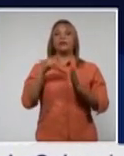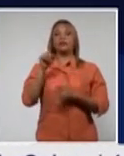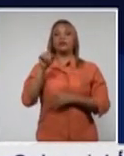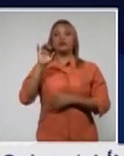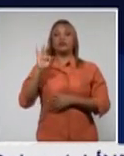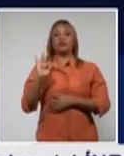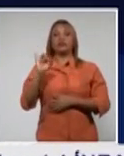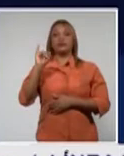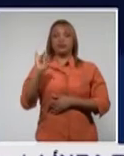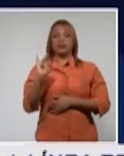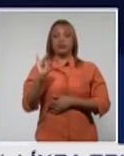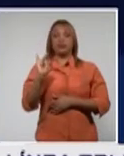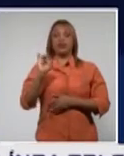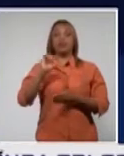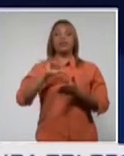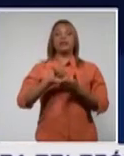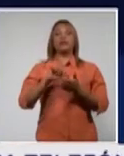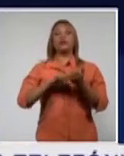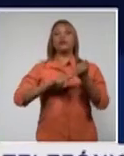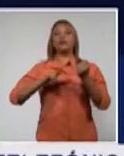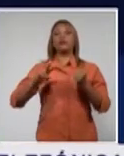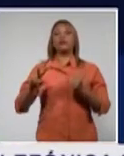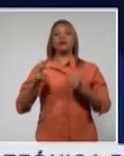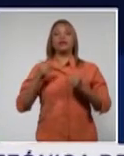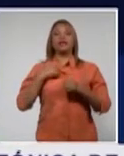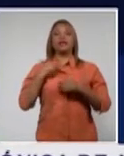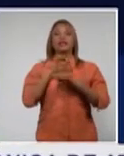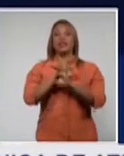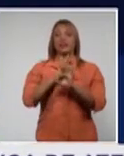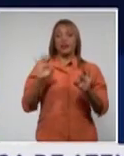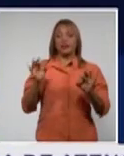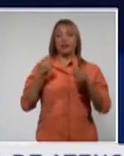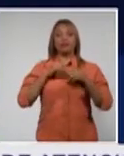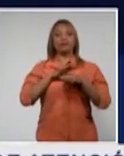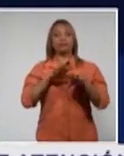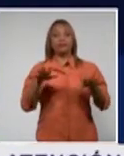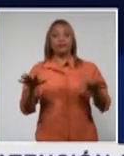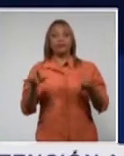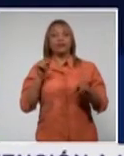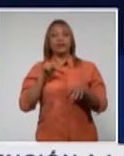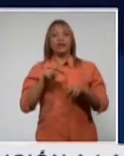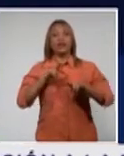1,187 were processed at the Pedro Curie Tropical Medicine Institute,